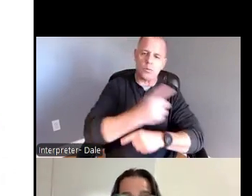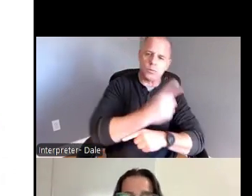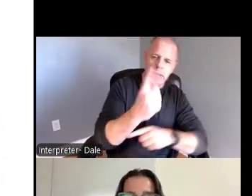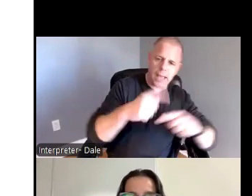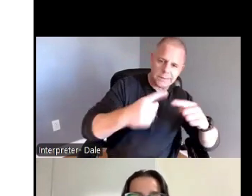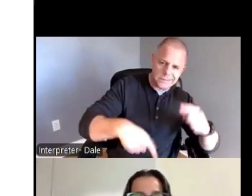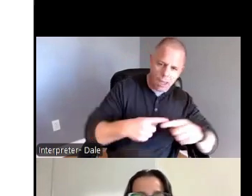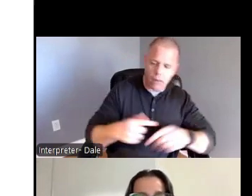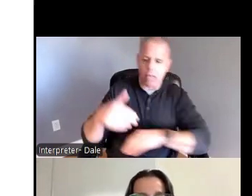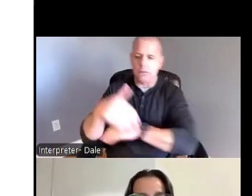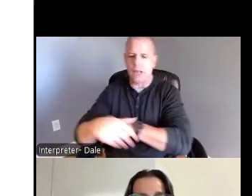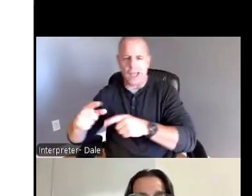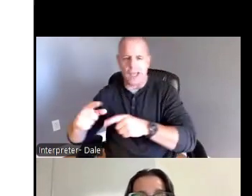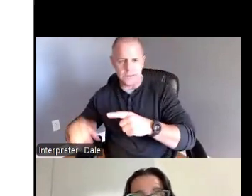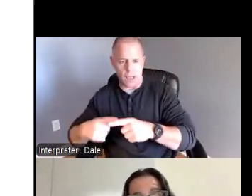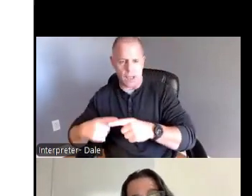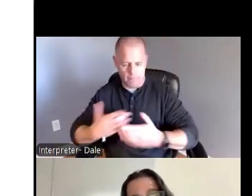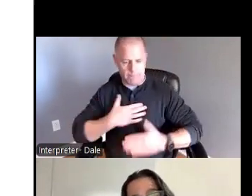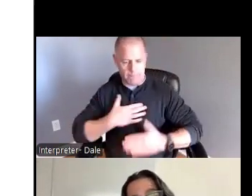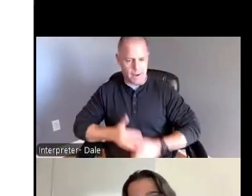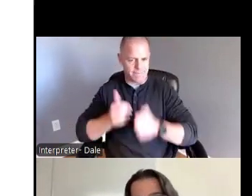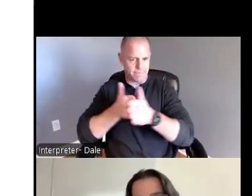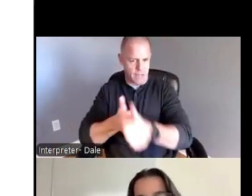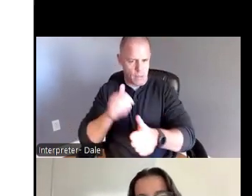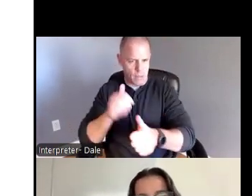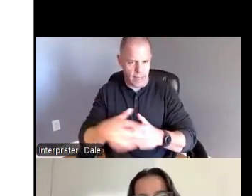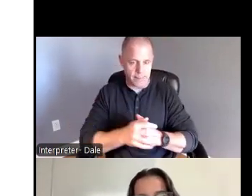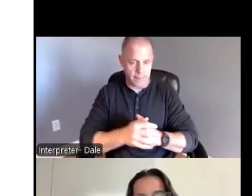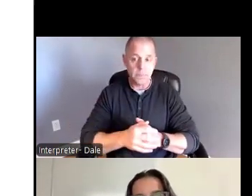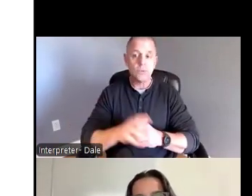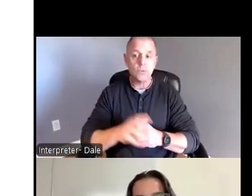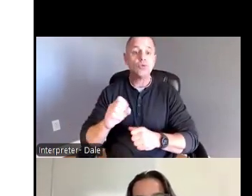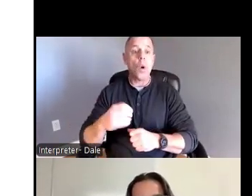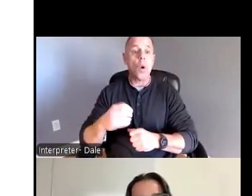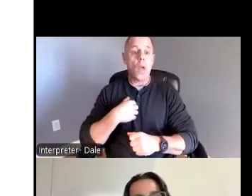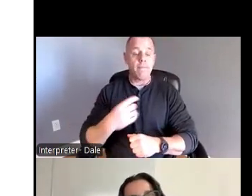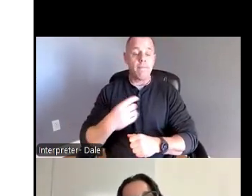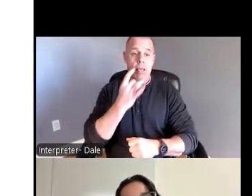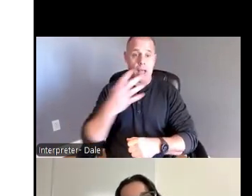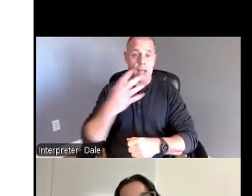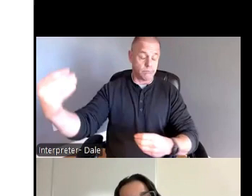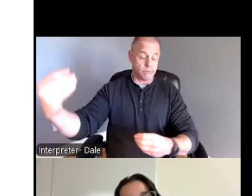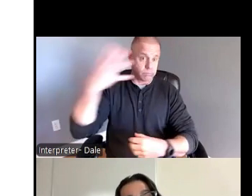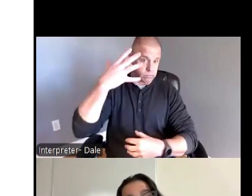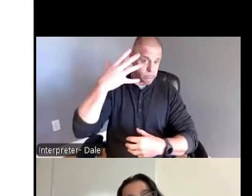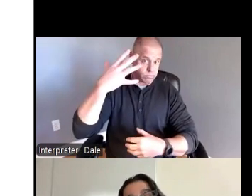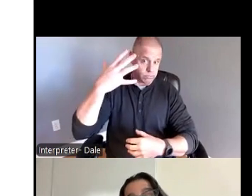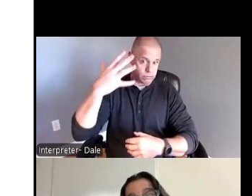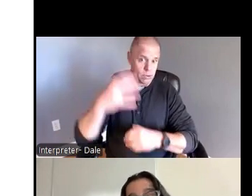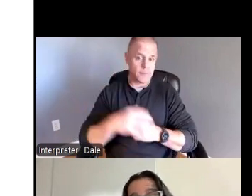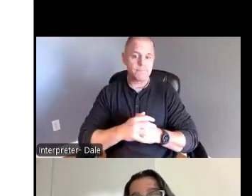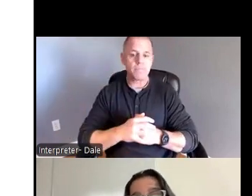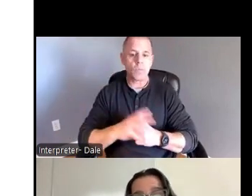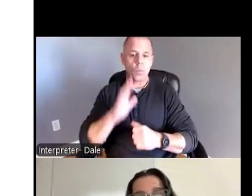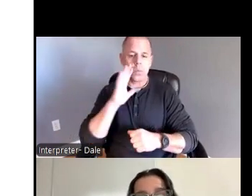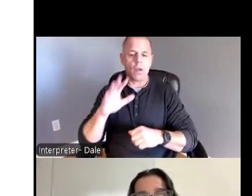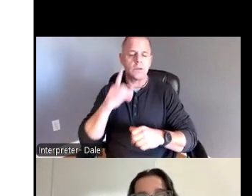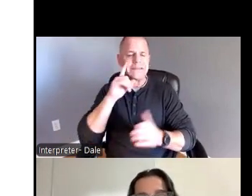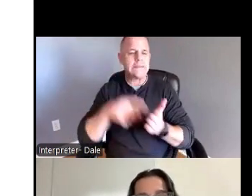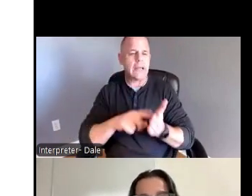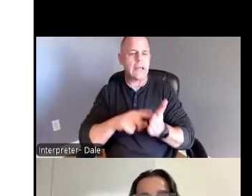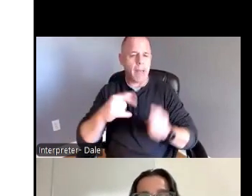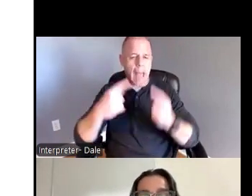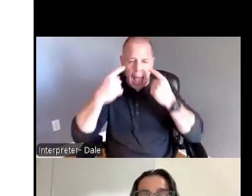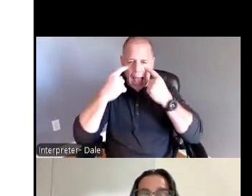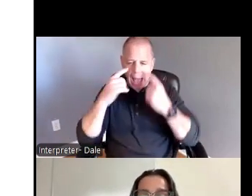what happens is that when we expose to light, these will be detected by some cells in our eyes, and